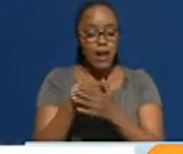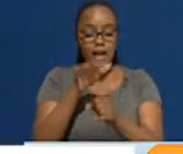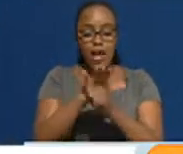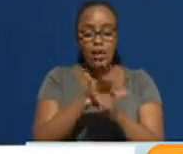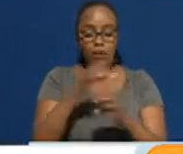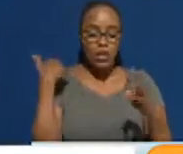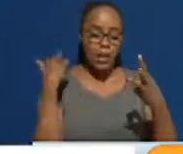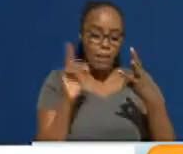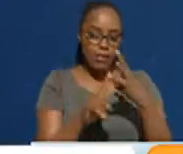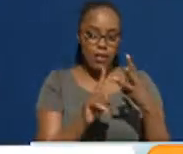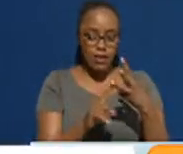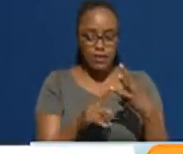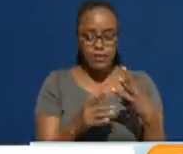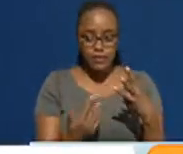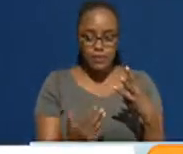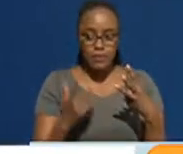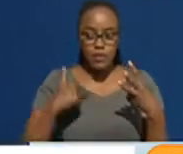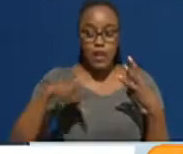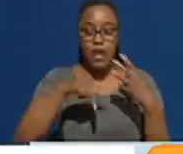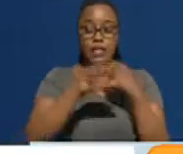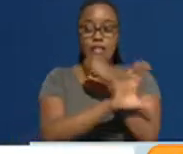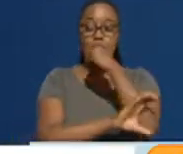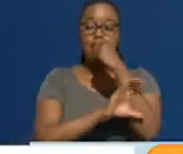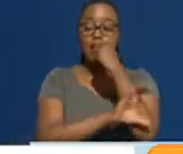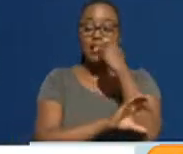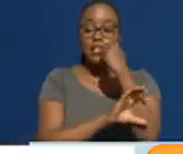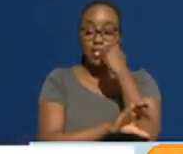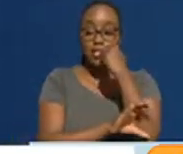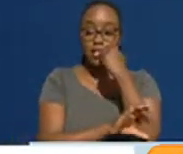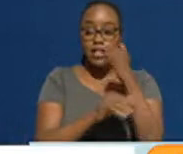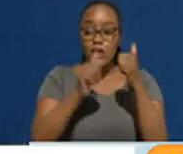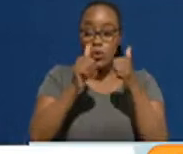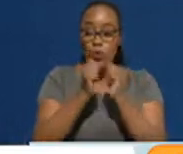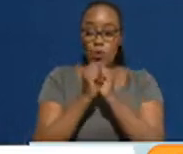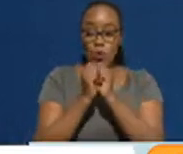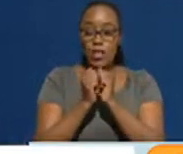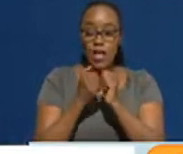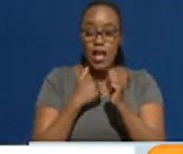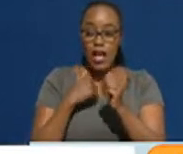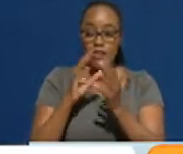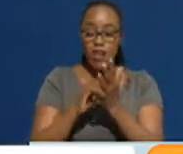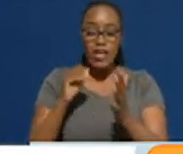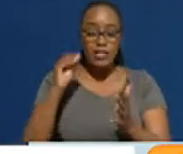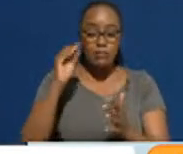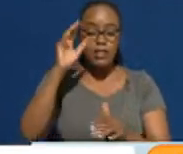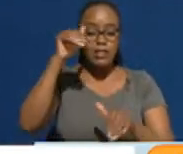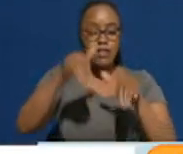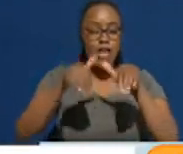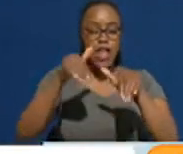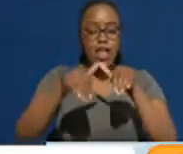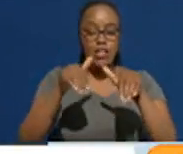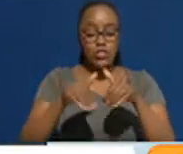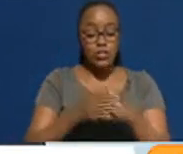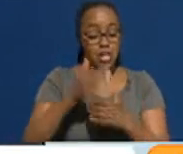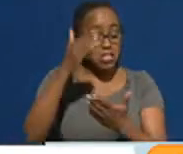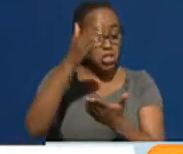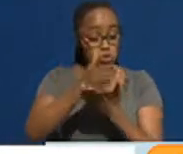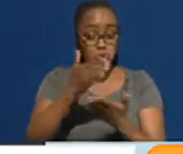this. We are the country with the most expensive election. Yeah. That is a